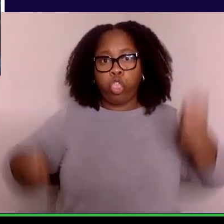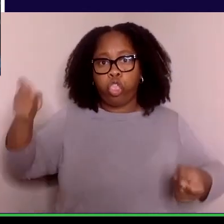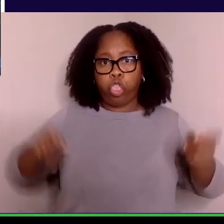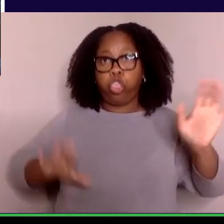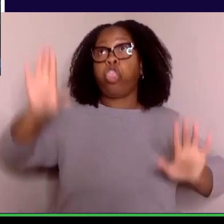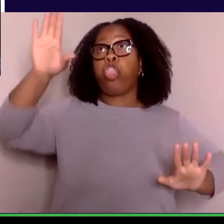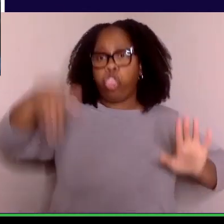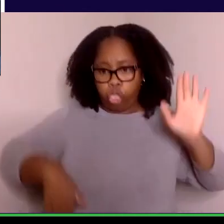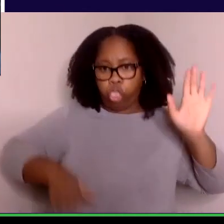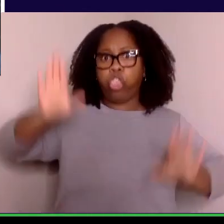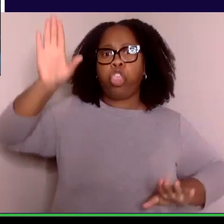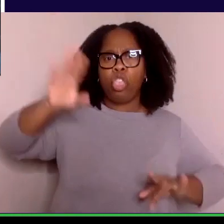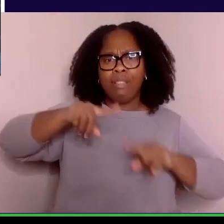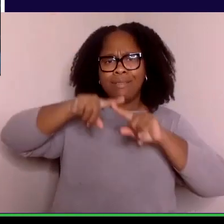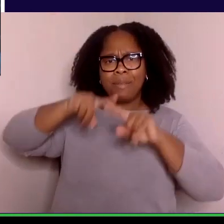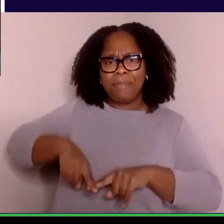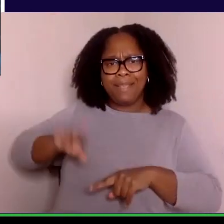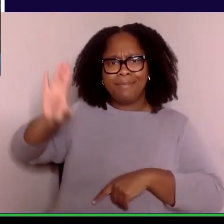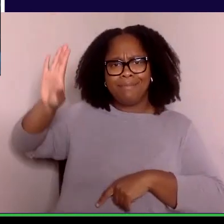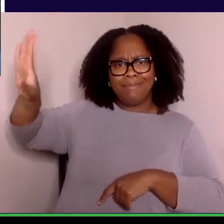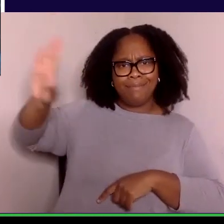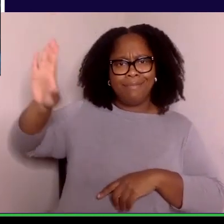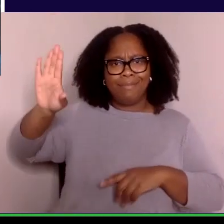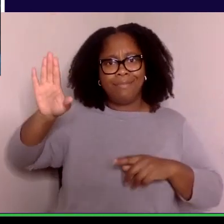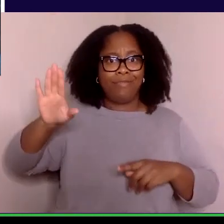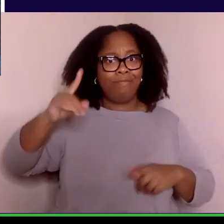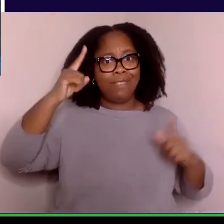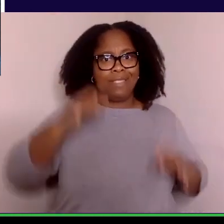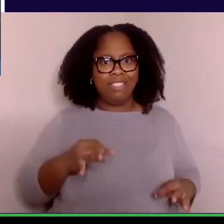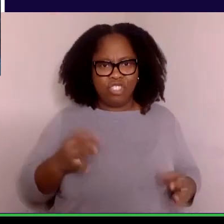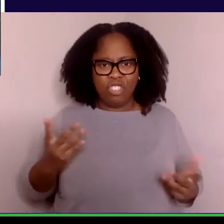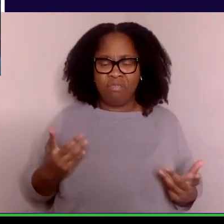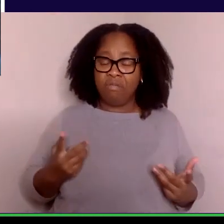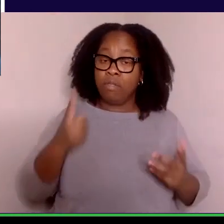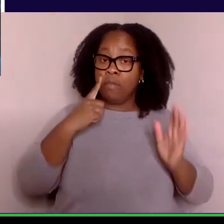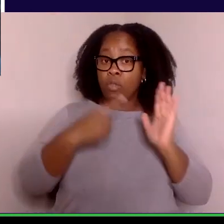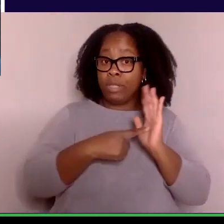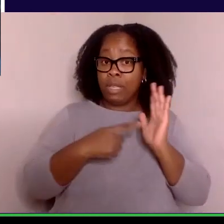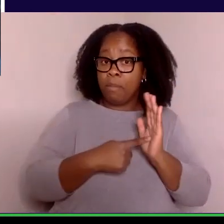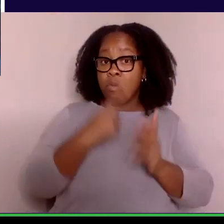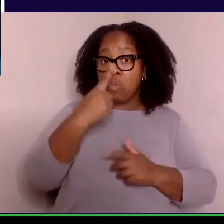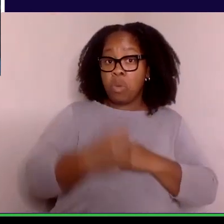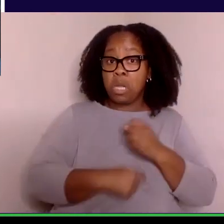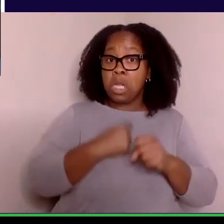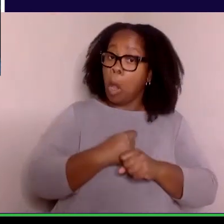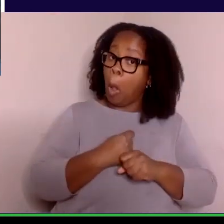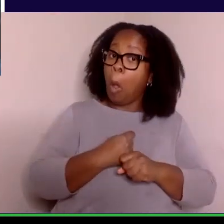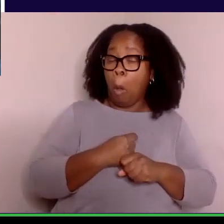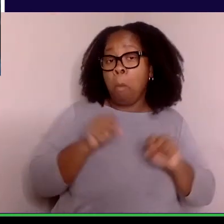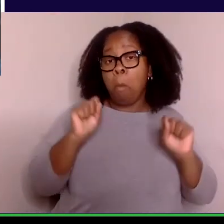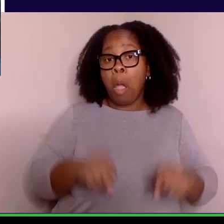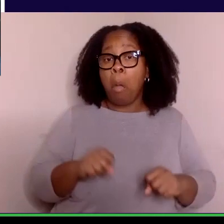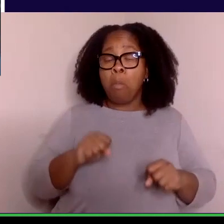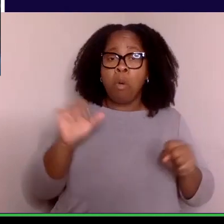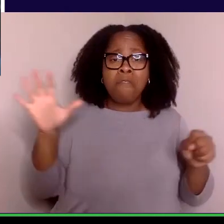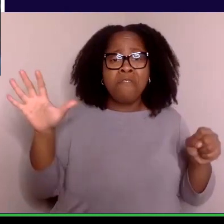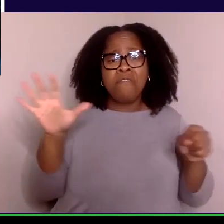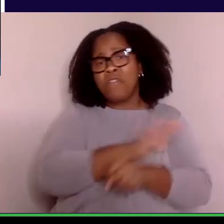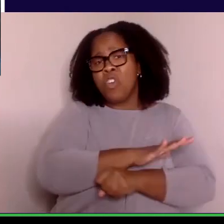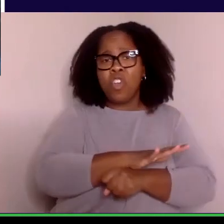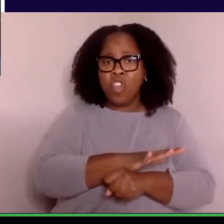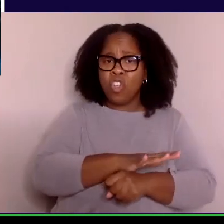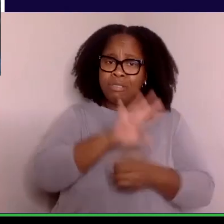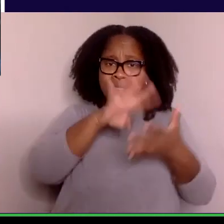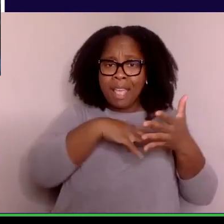management. 1 year, an instructor could have a full load of classes, the next